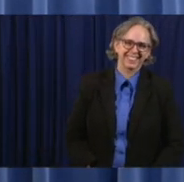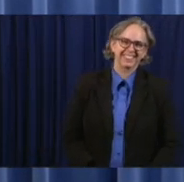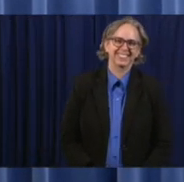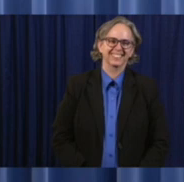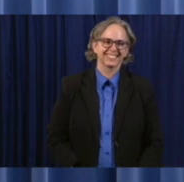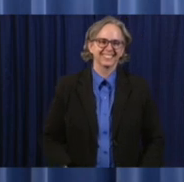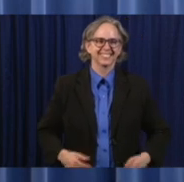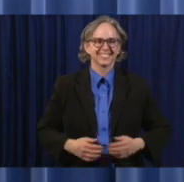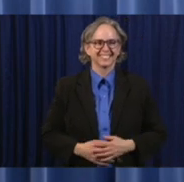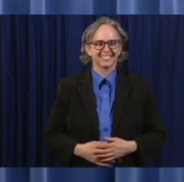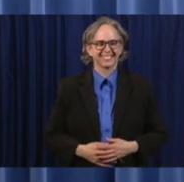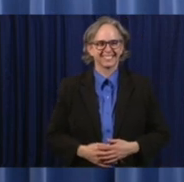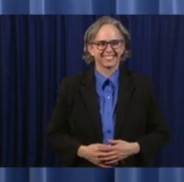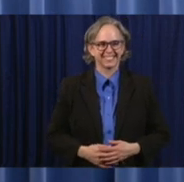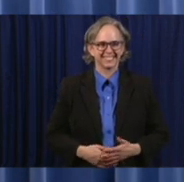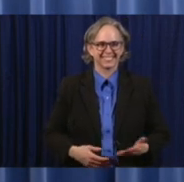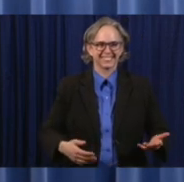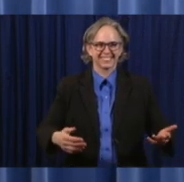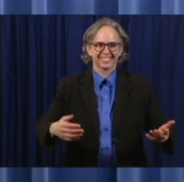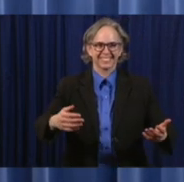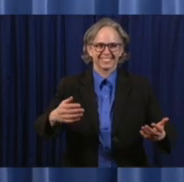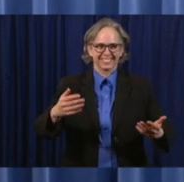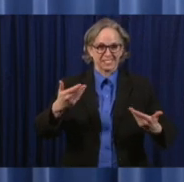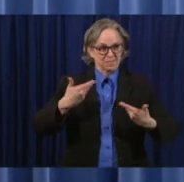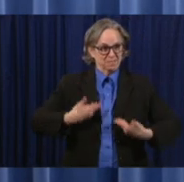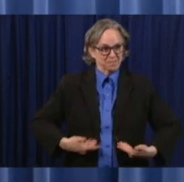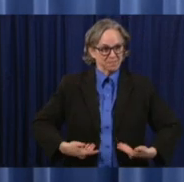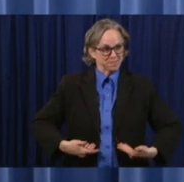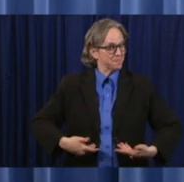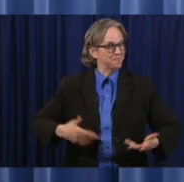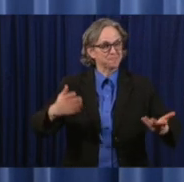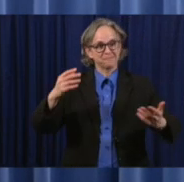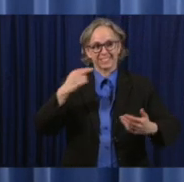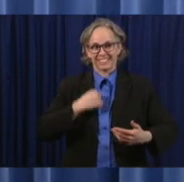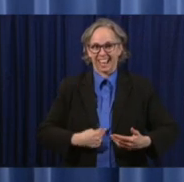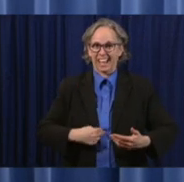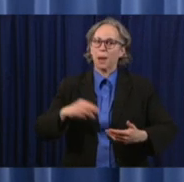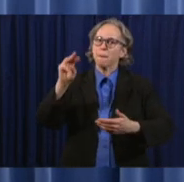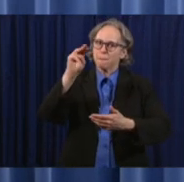kind of a repeat. I've got a Miami University tie on today.